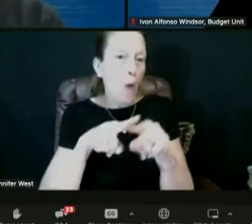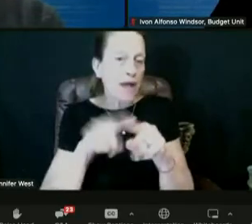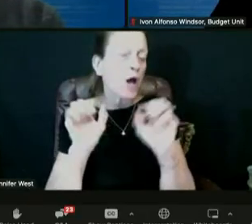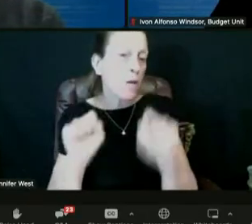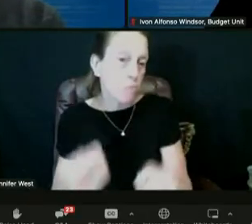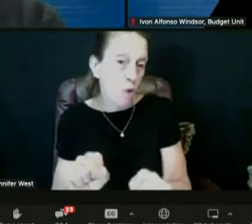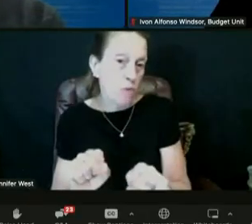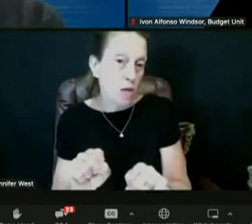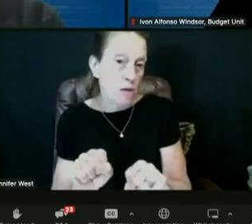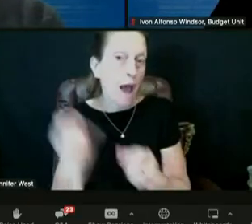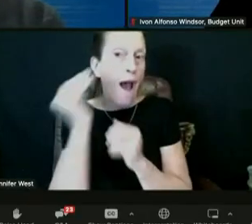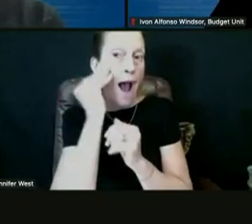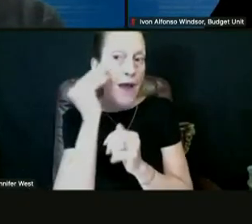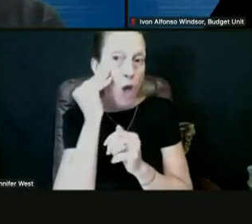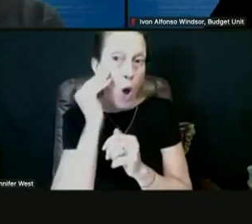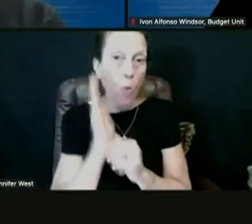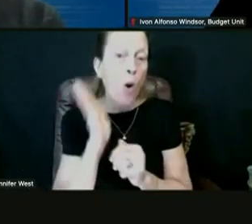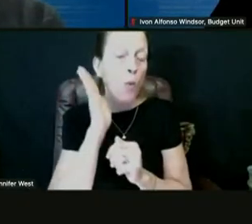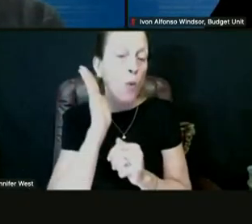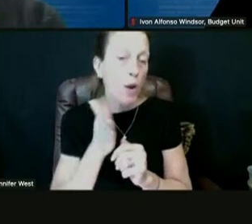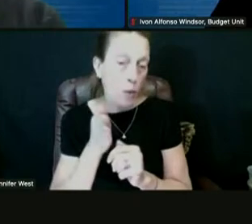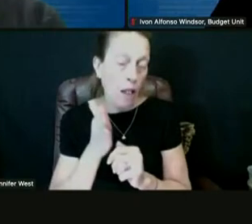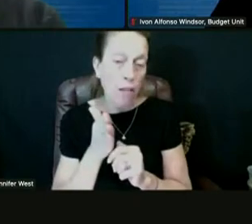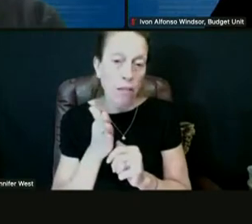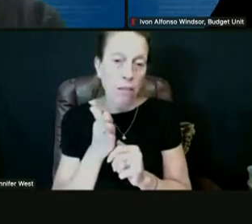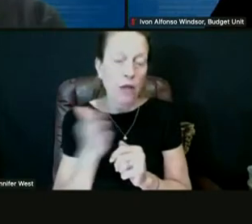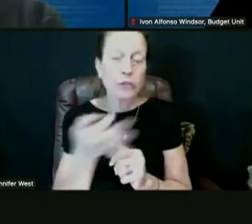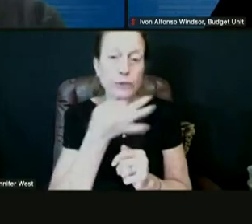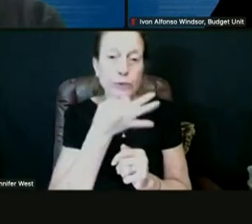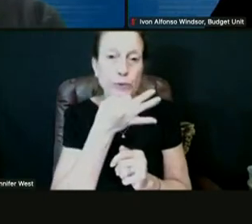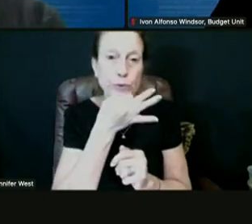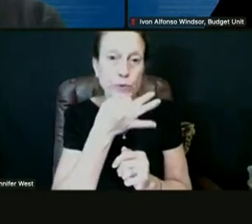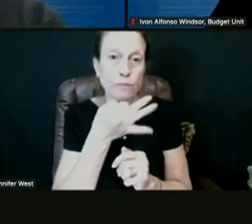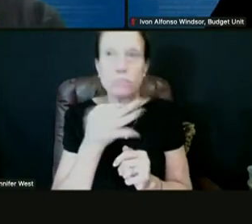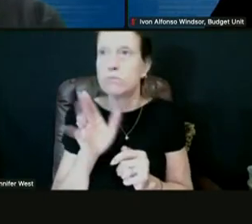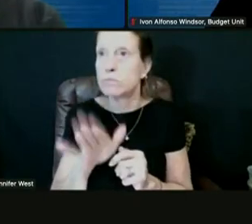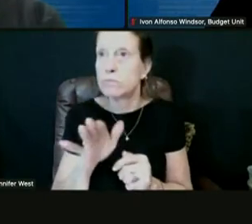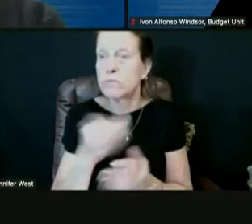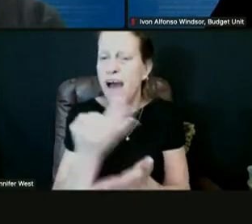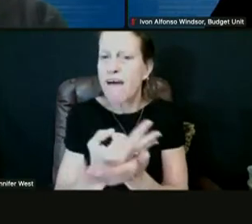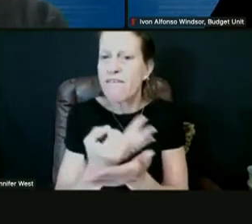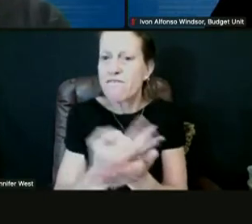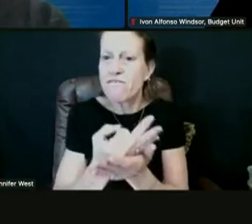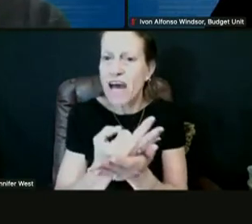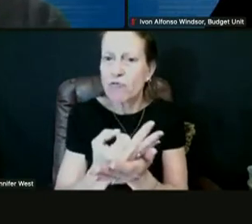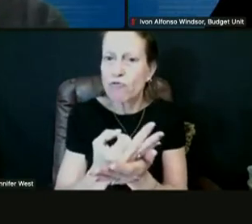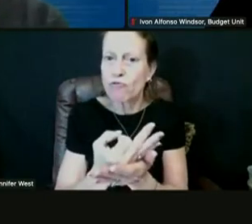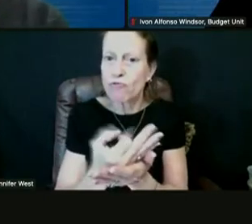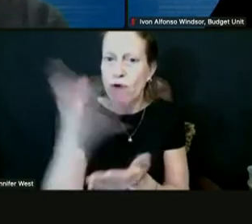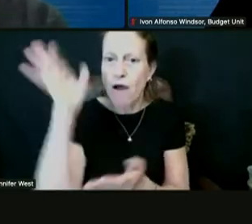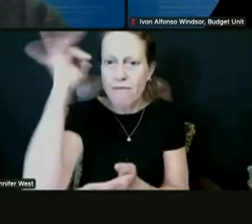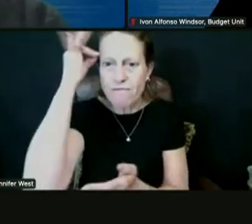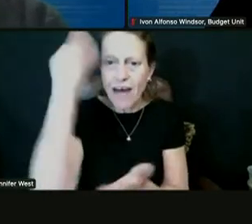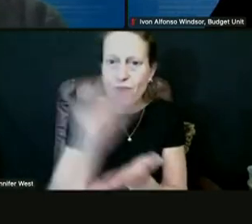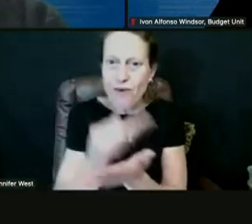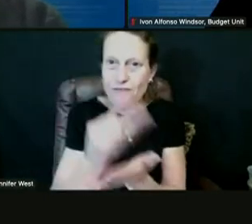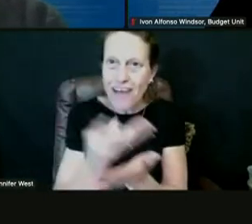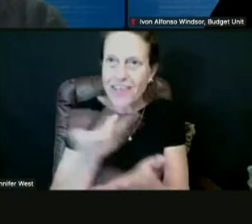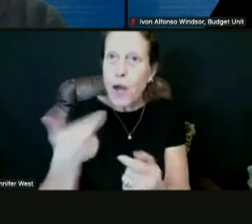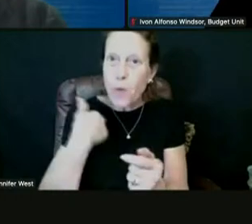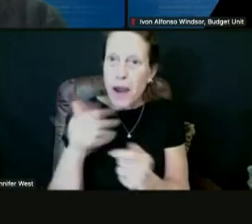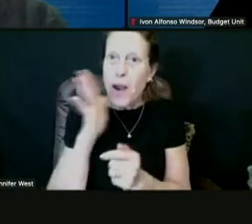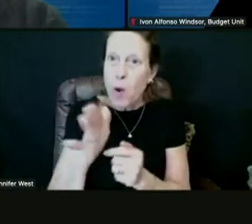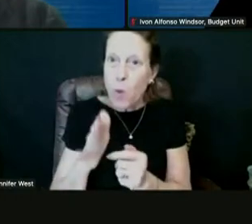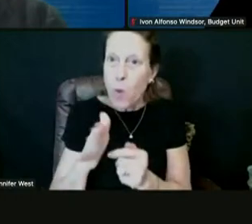Ms. Bo, and I know we're going to get to, I'm sorry, I know Ms. Bo said there was a question about federal funding, but I believe we're going to get to that. So there may be